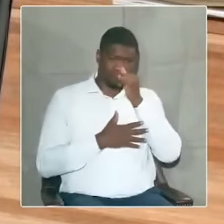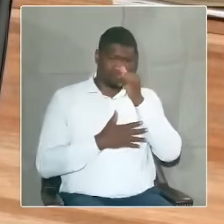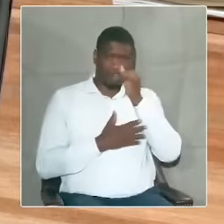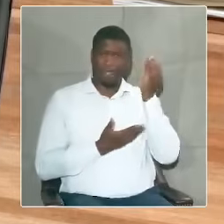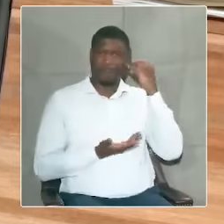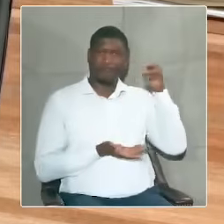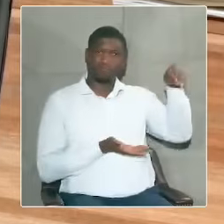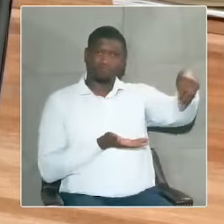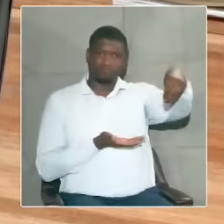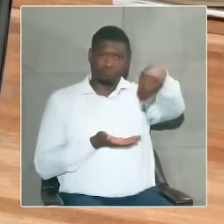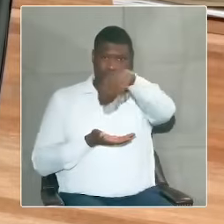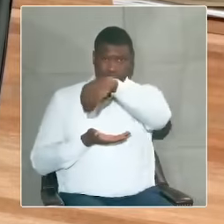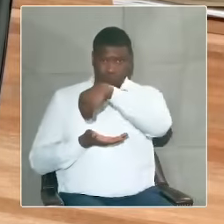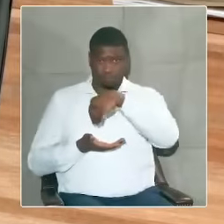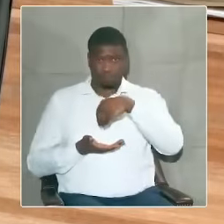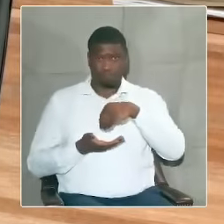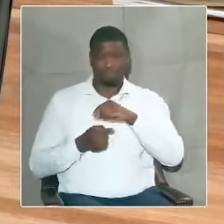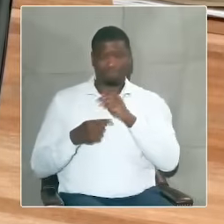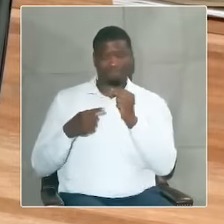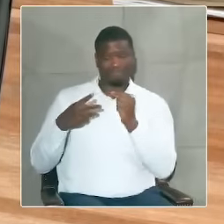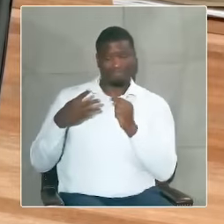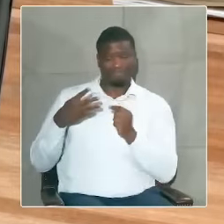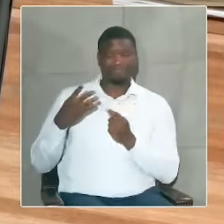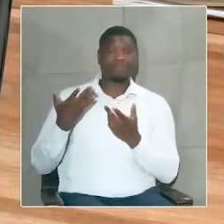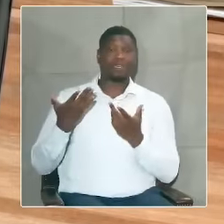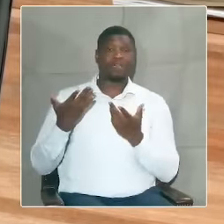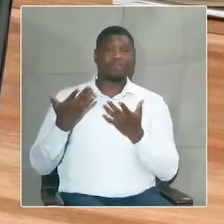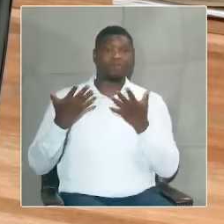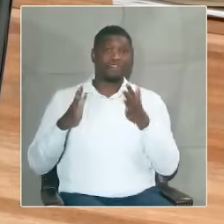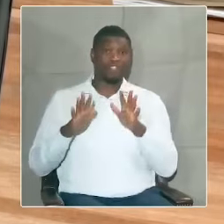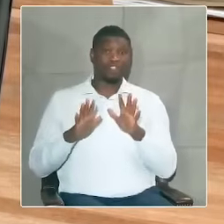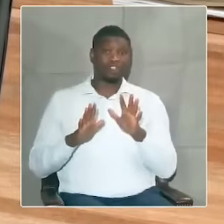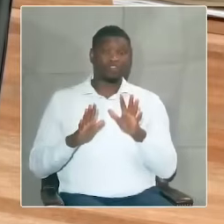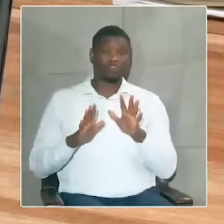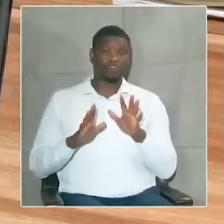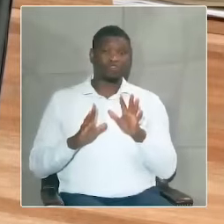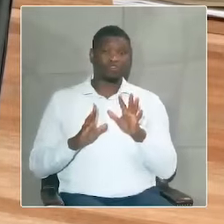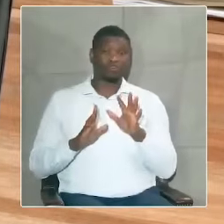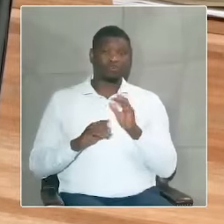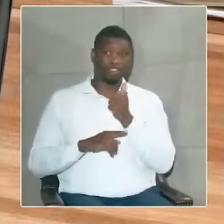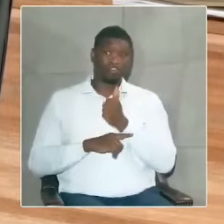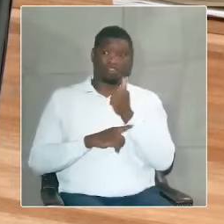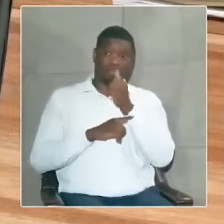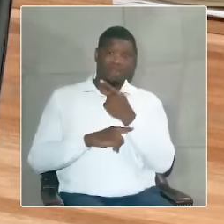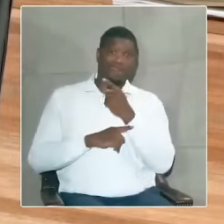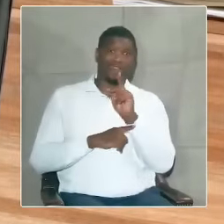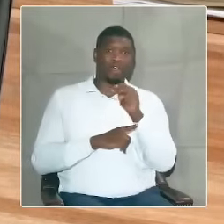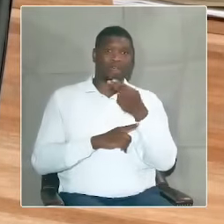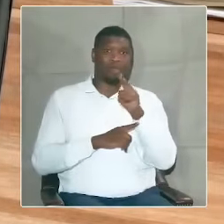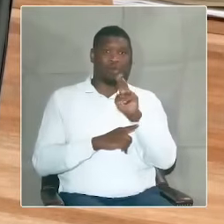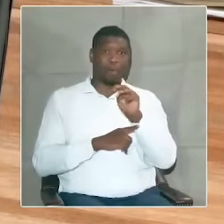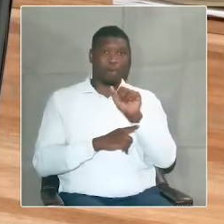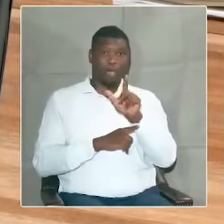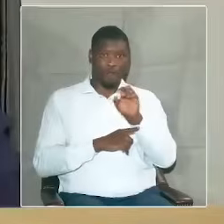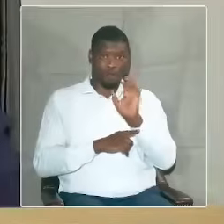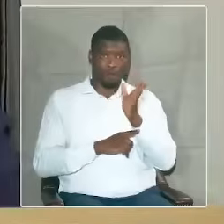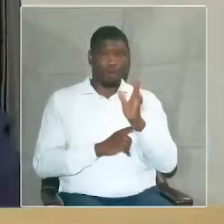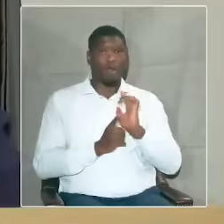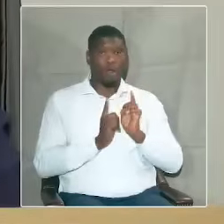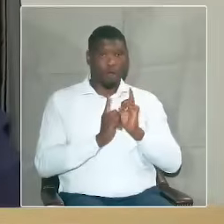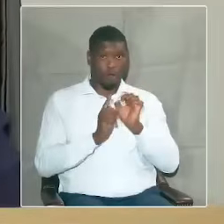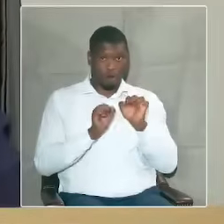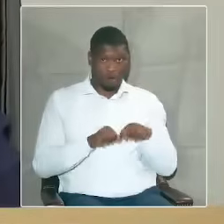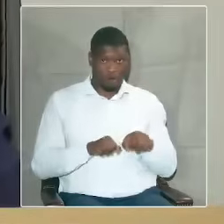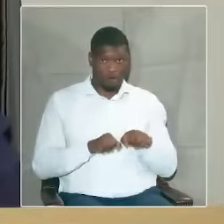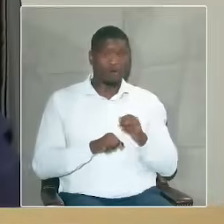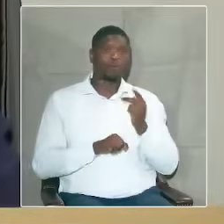intelligence, and those are the aspects that General Kumalo is going to speak to.